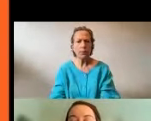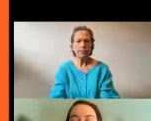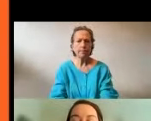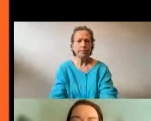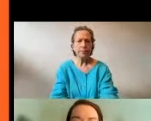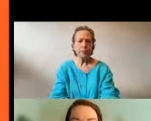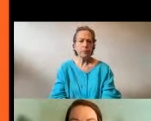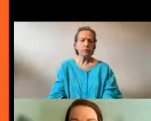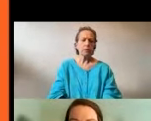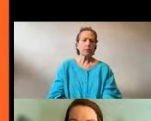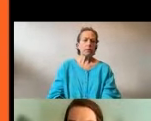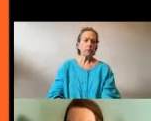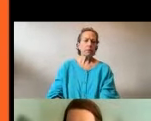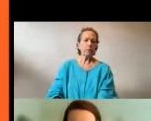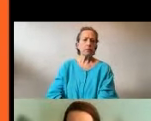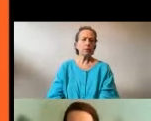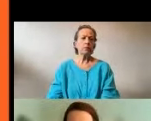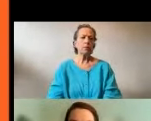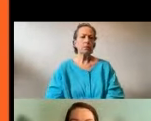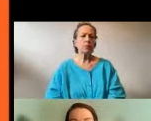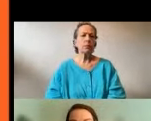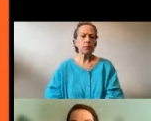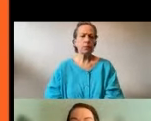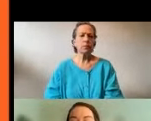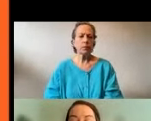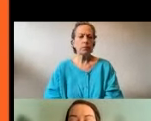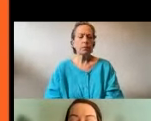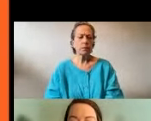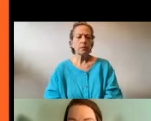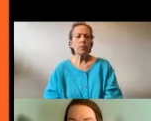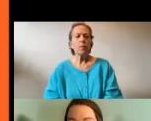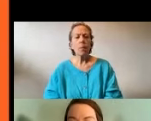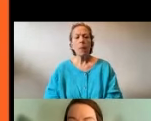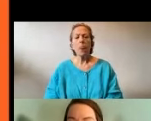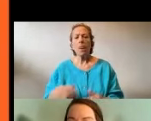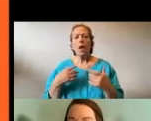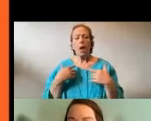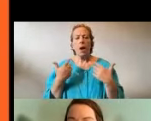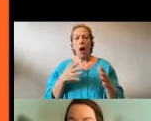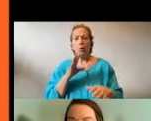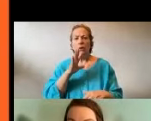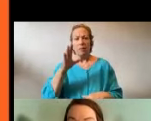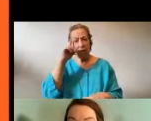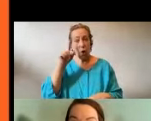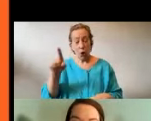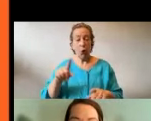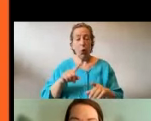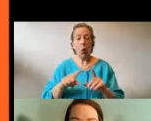Thank you. It sounds like, not to put words in your mouth, but just like a lot of other aspects of